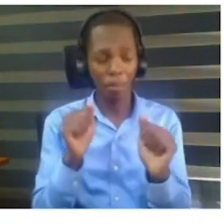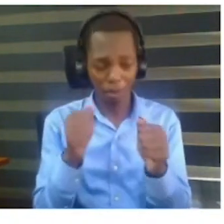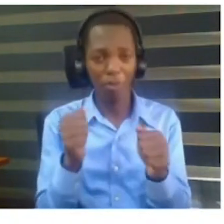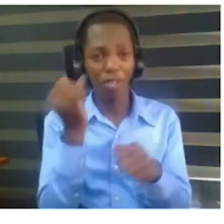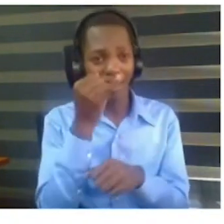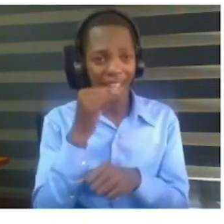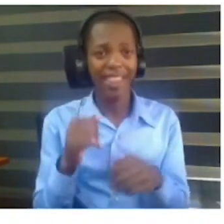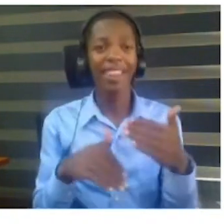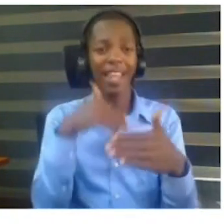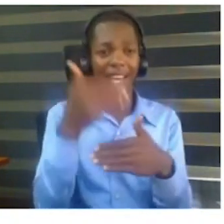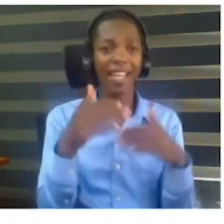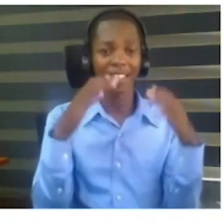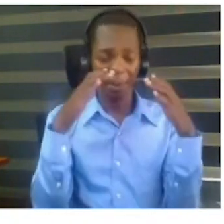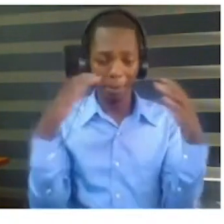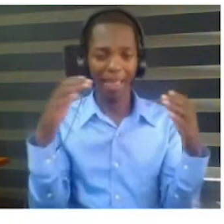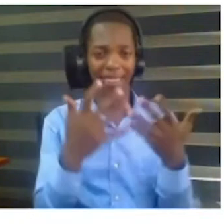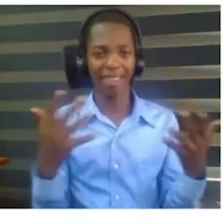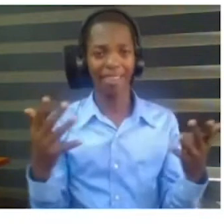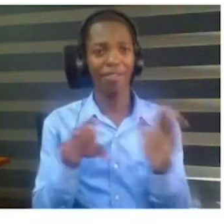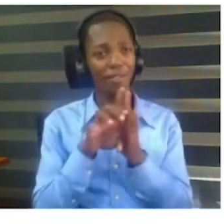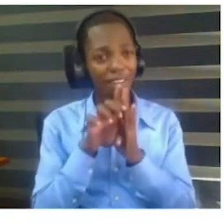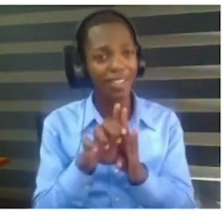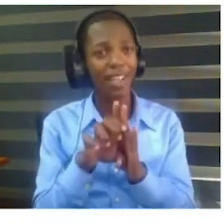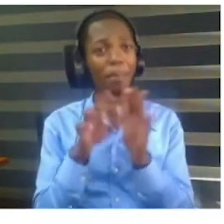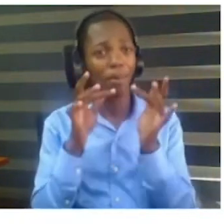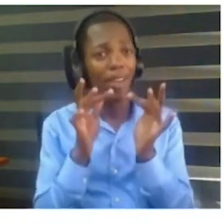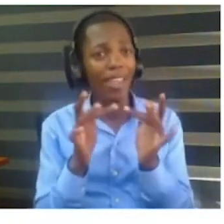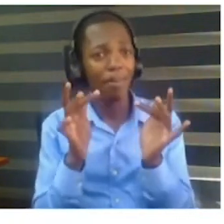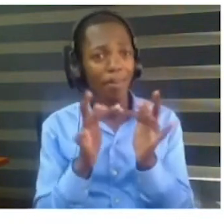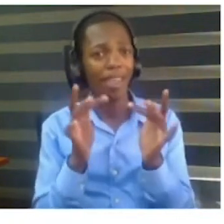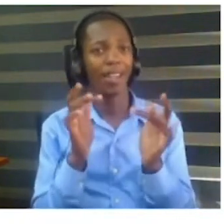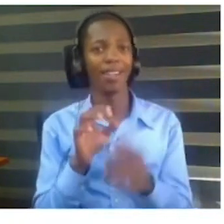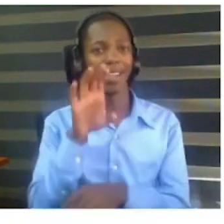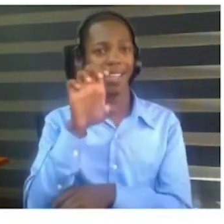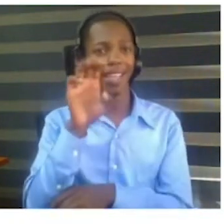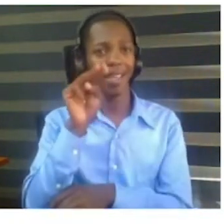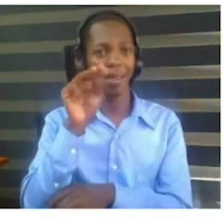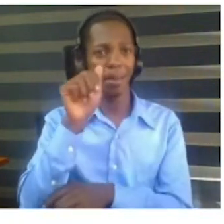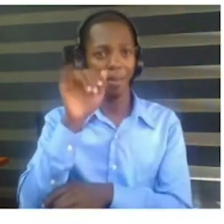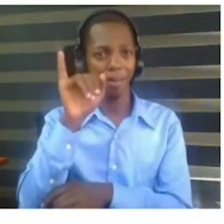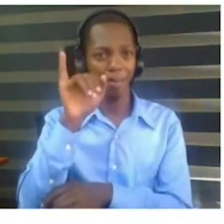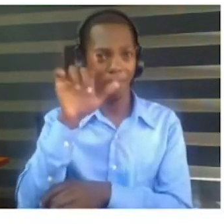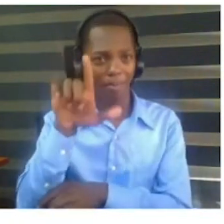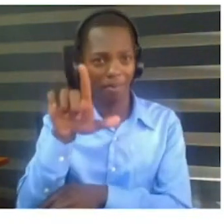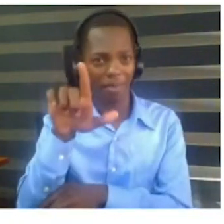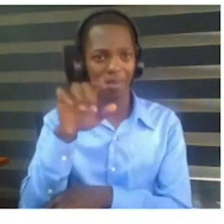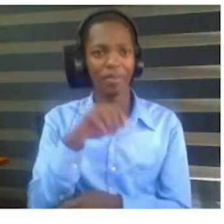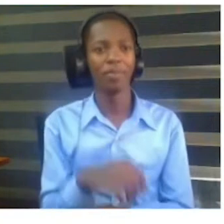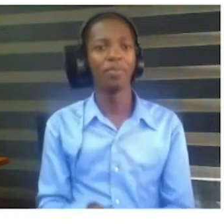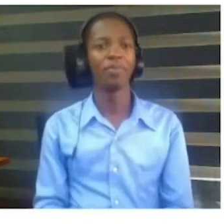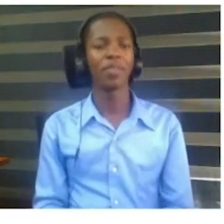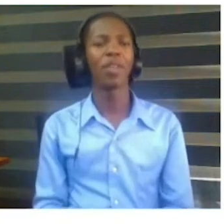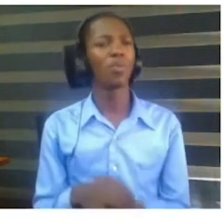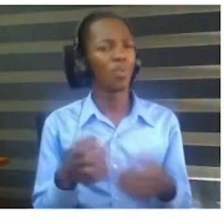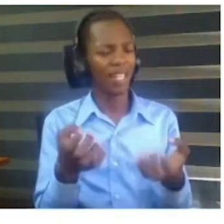You need to increase hiring of disabled people, disabled engineers, designers.